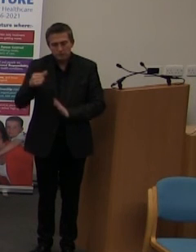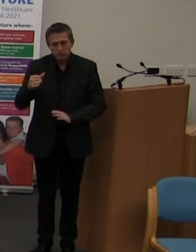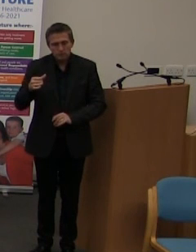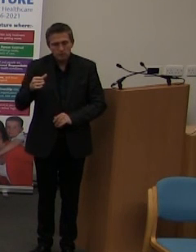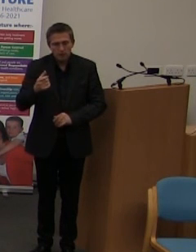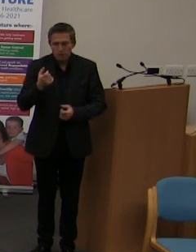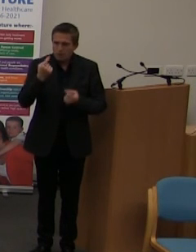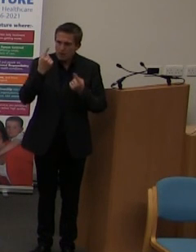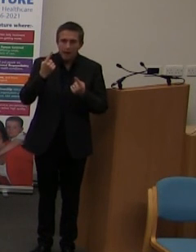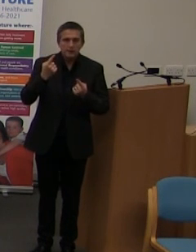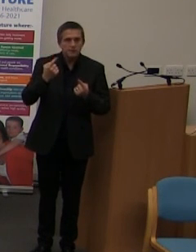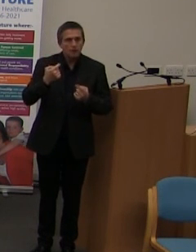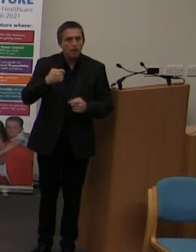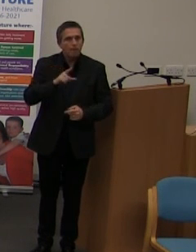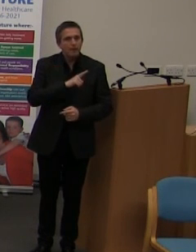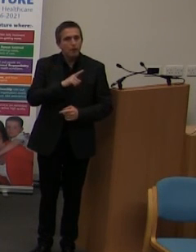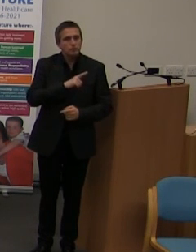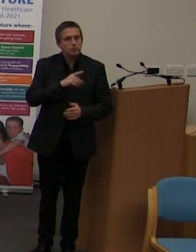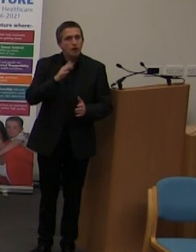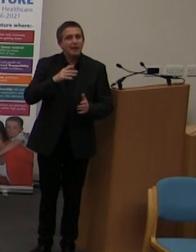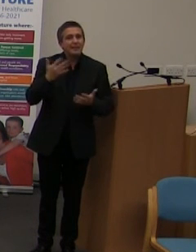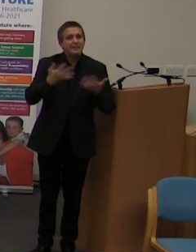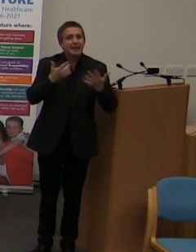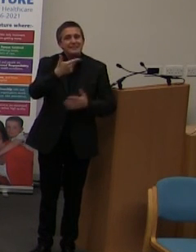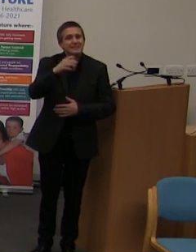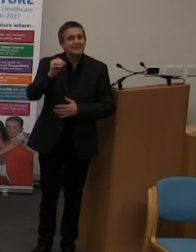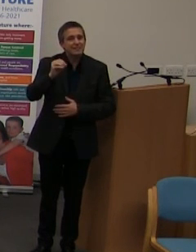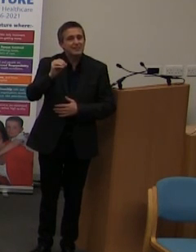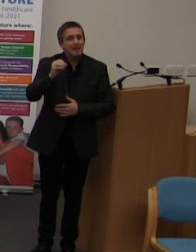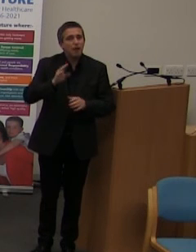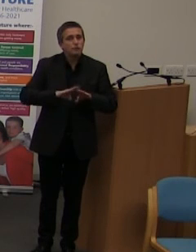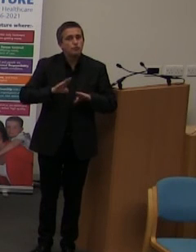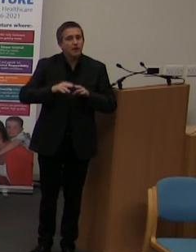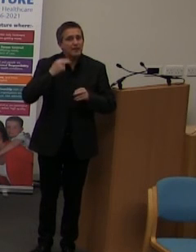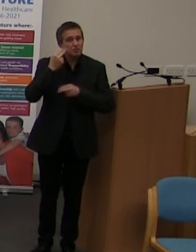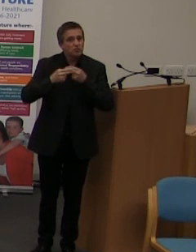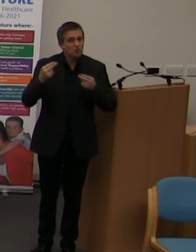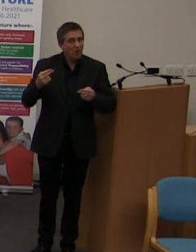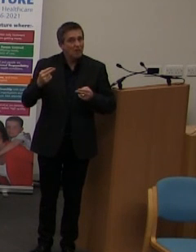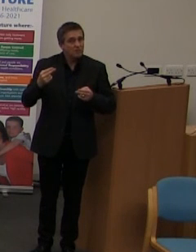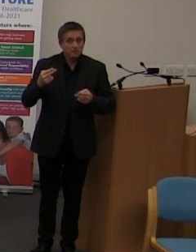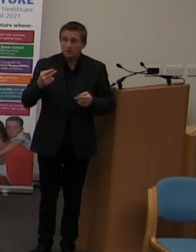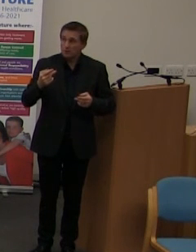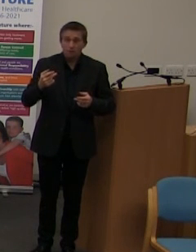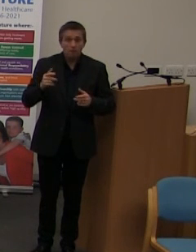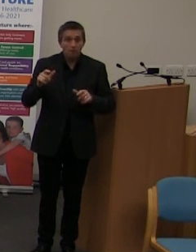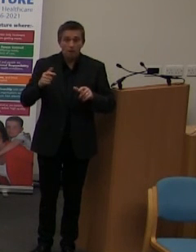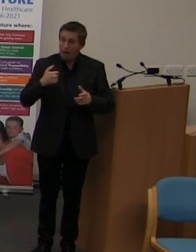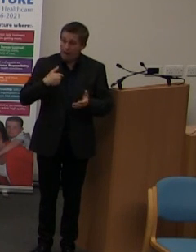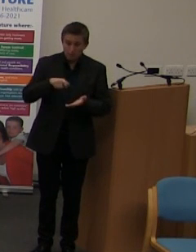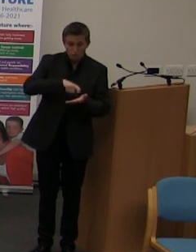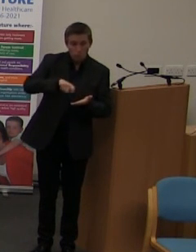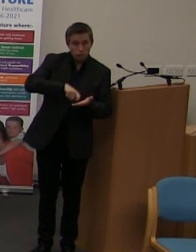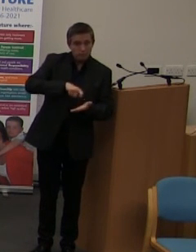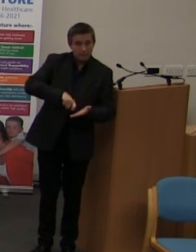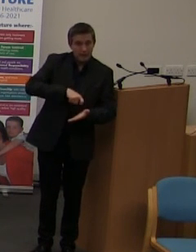because I had been a nurse trained in the Highlands in the 70s, I was easy enough to write my own introduction of the